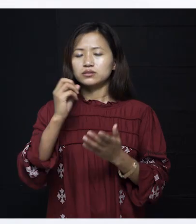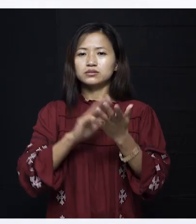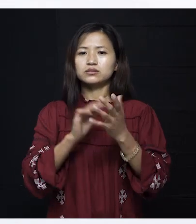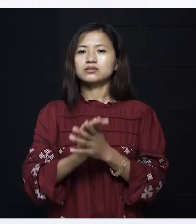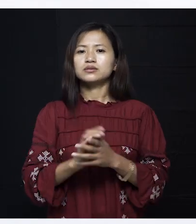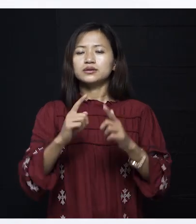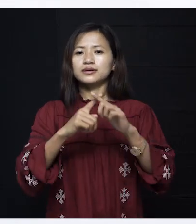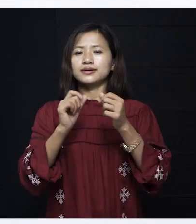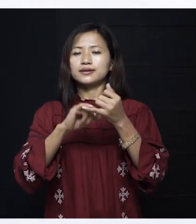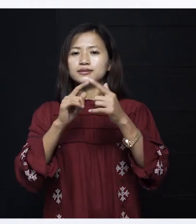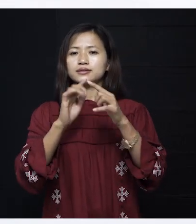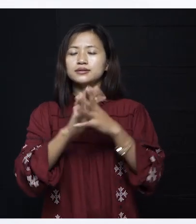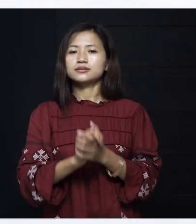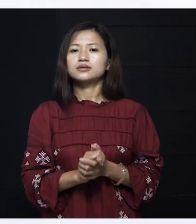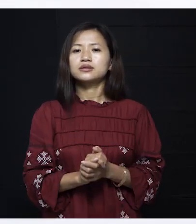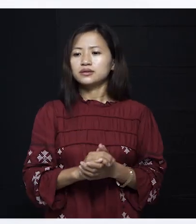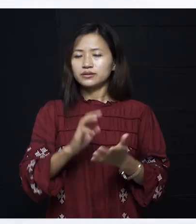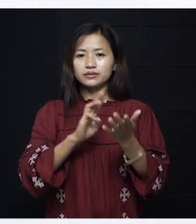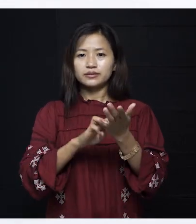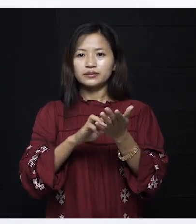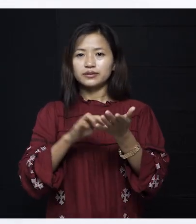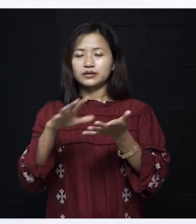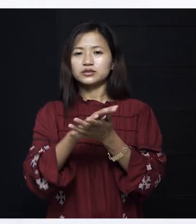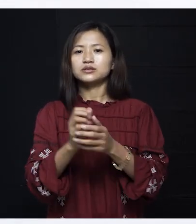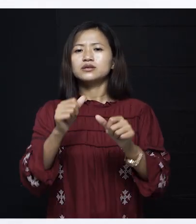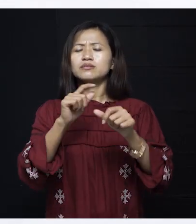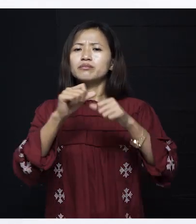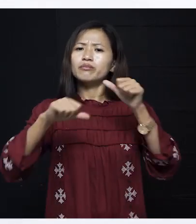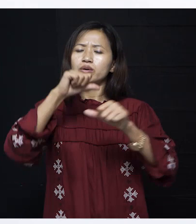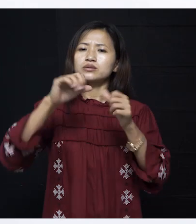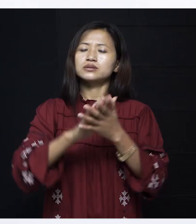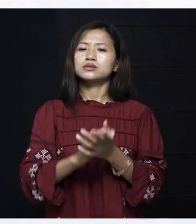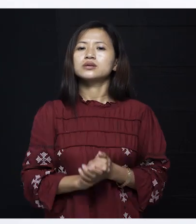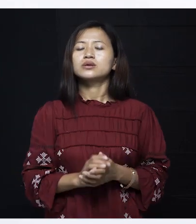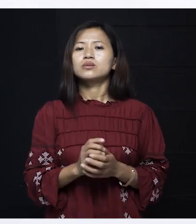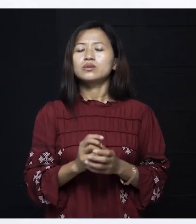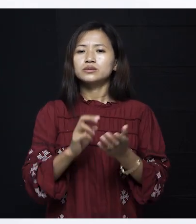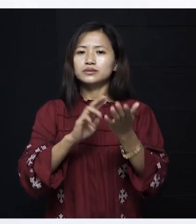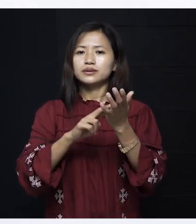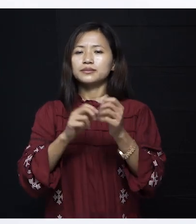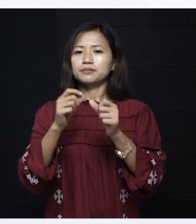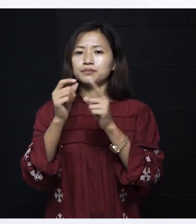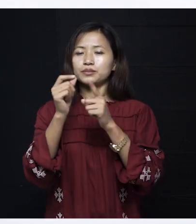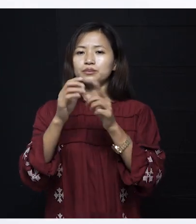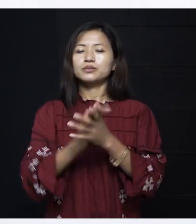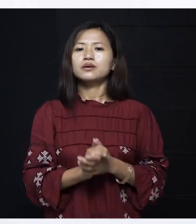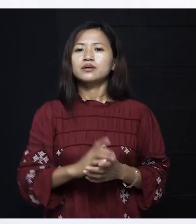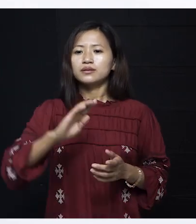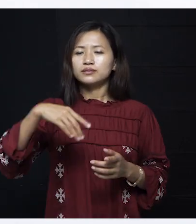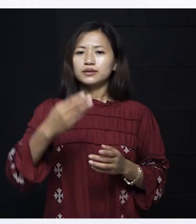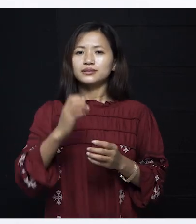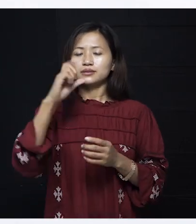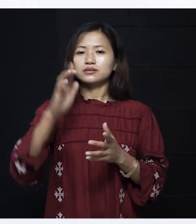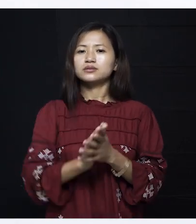the sex ratio, okay, then the national policy, which we call it as NPP, which is very important, okay. So next